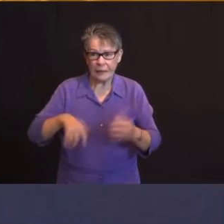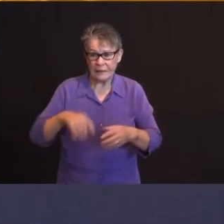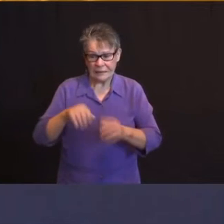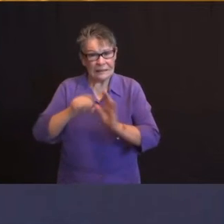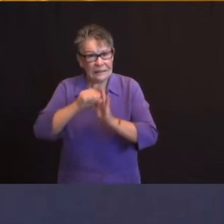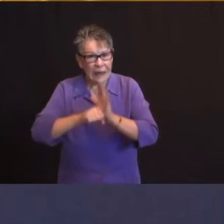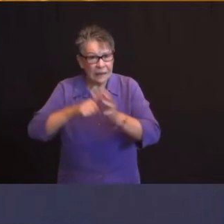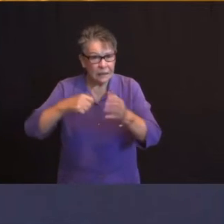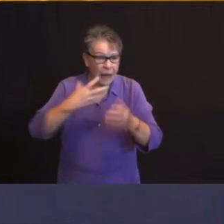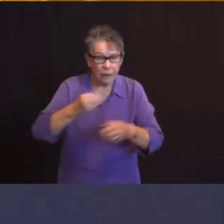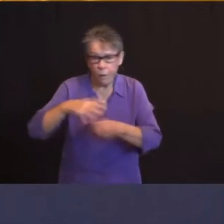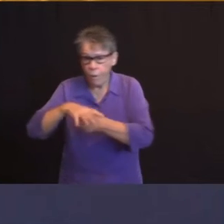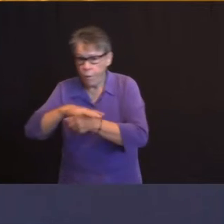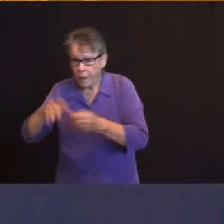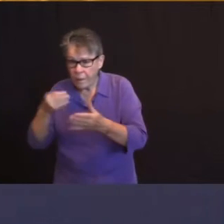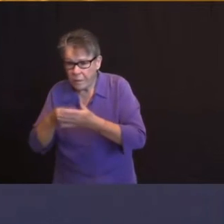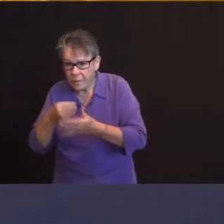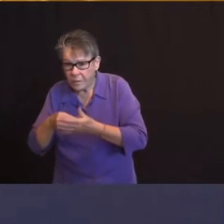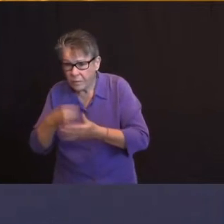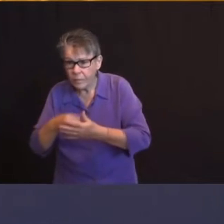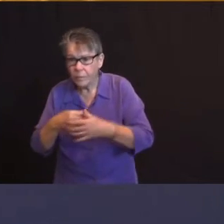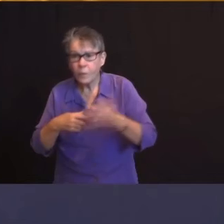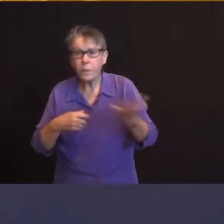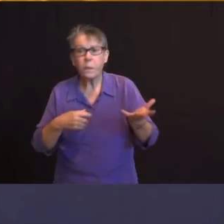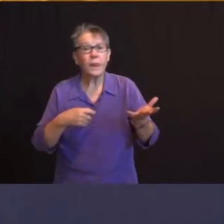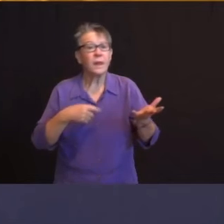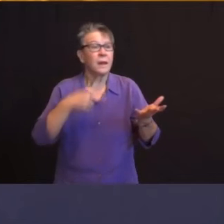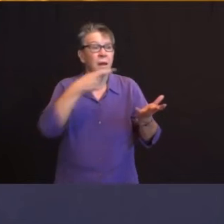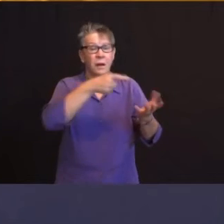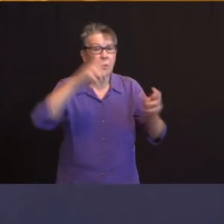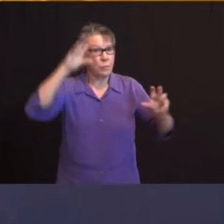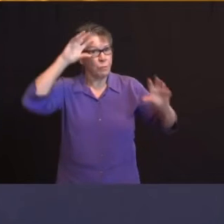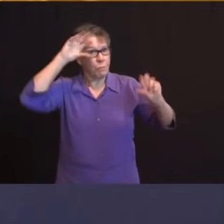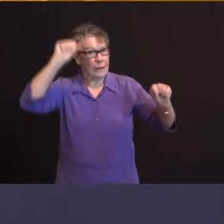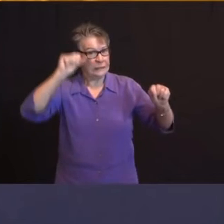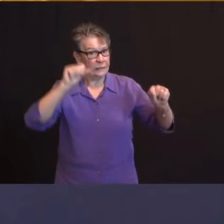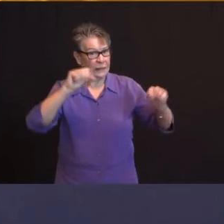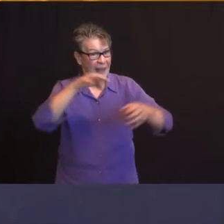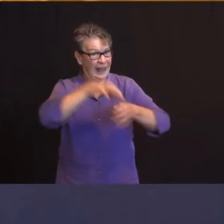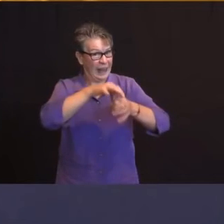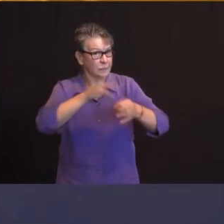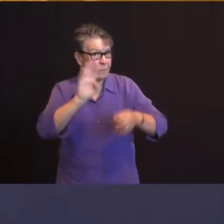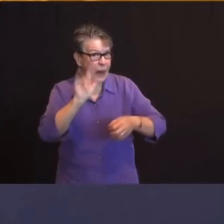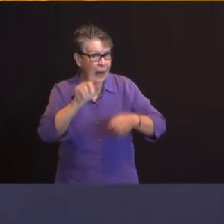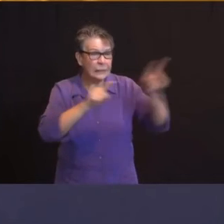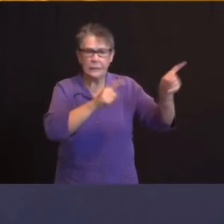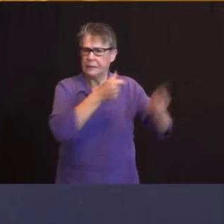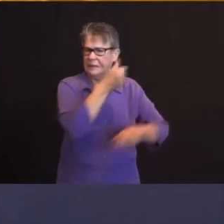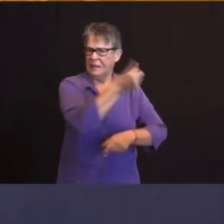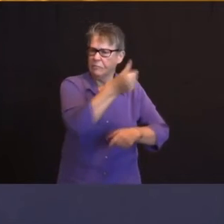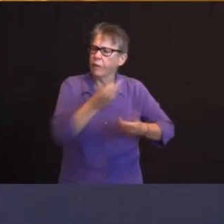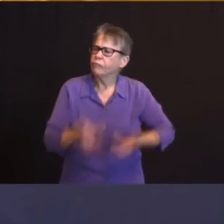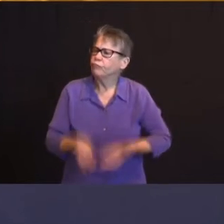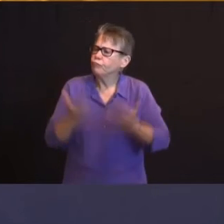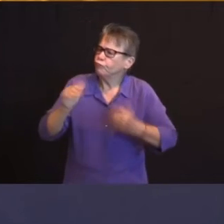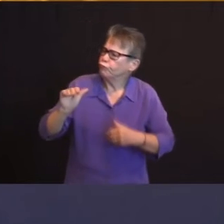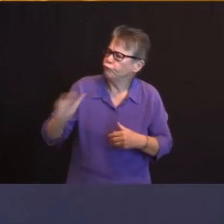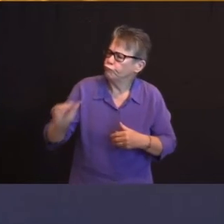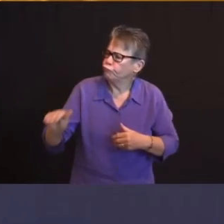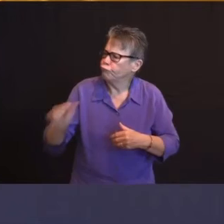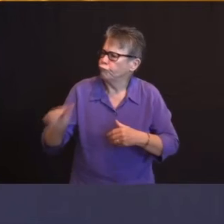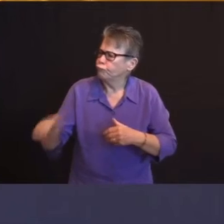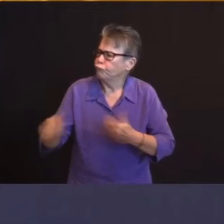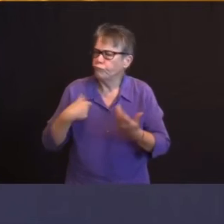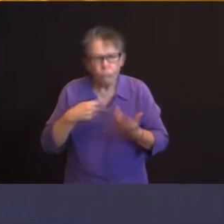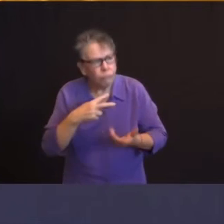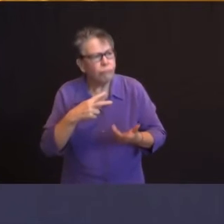our conversation, which I was happy to hear. History will, however, judge us if we fail to ensure